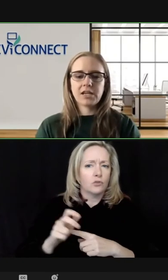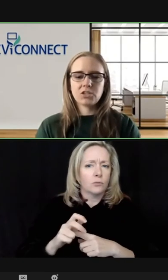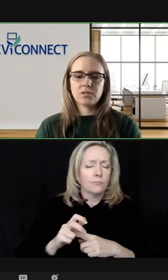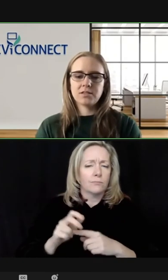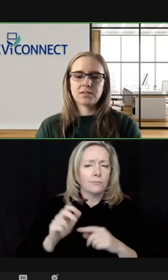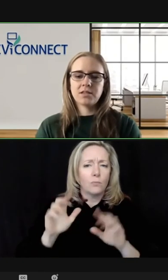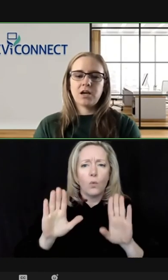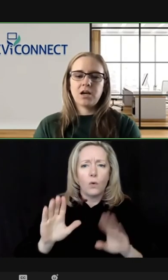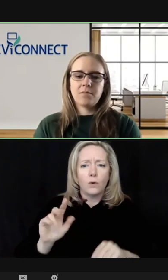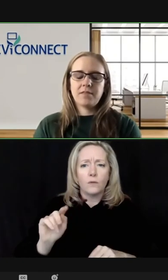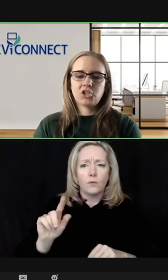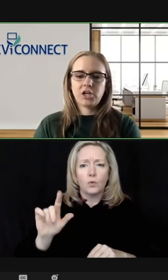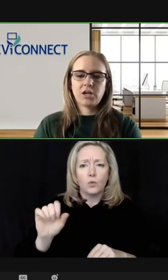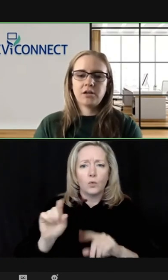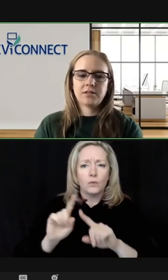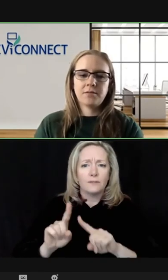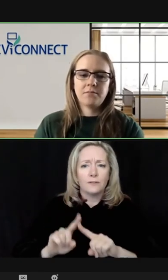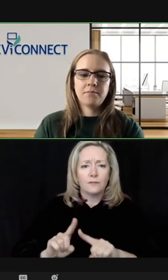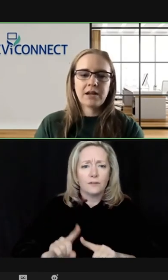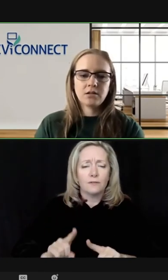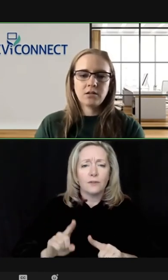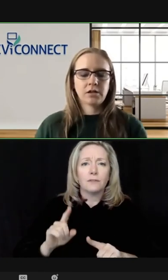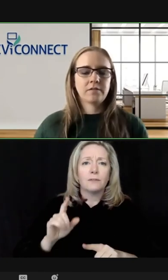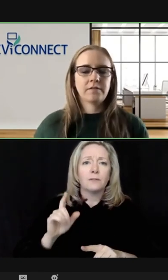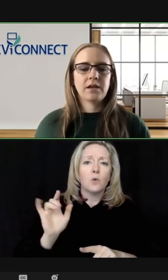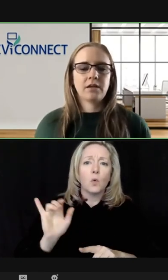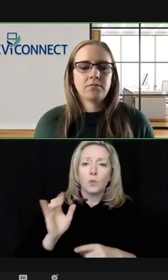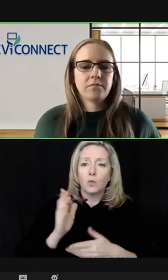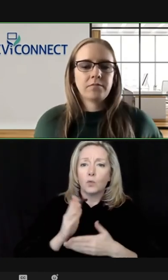It's great tools, and they share some